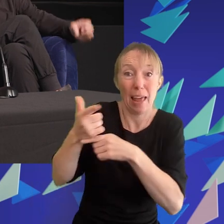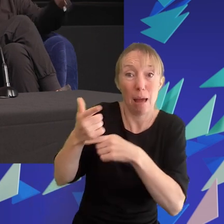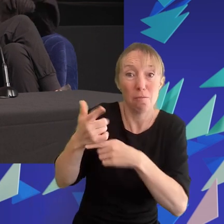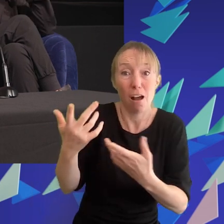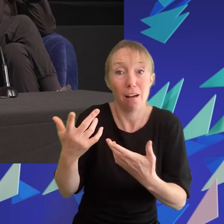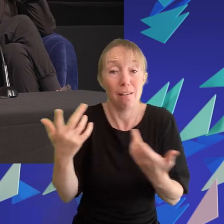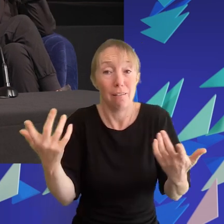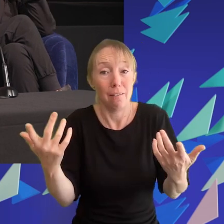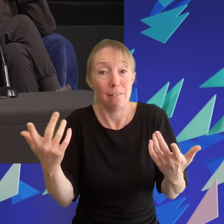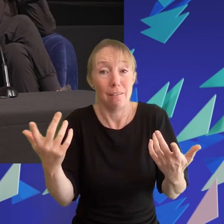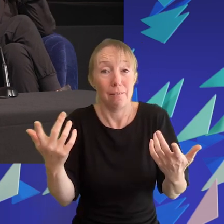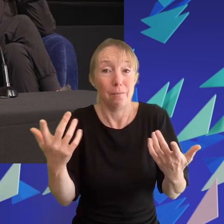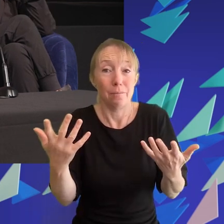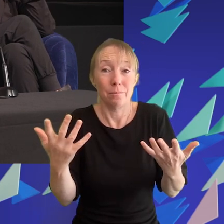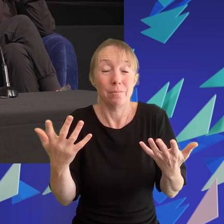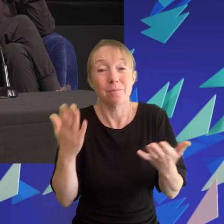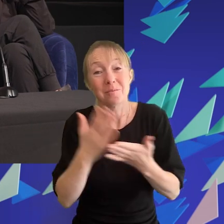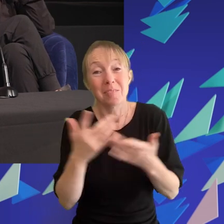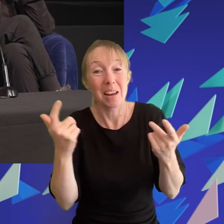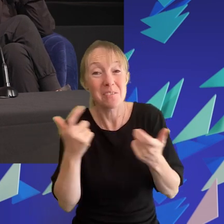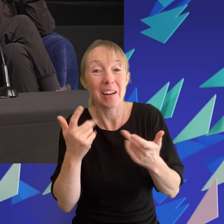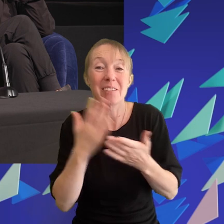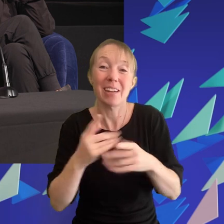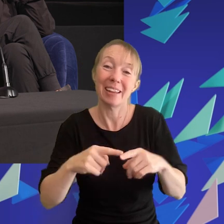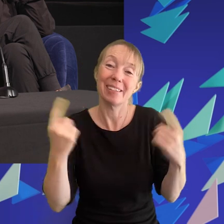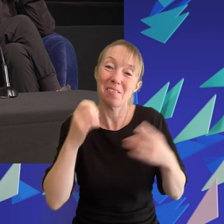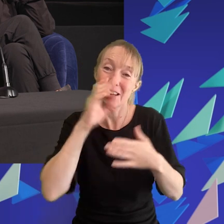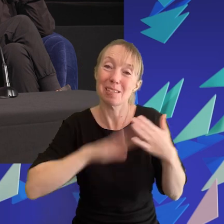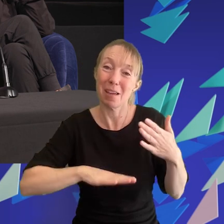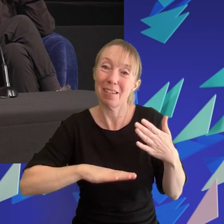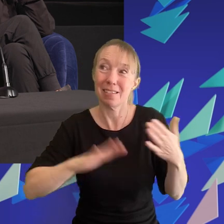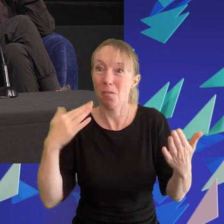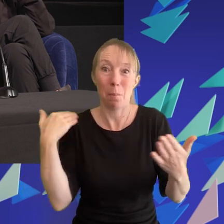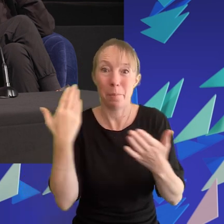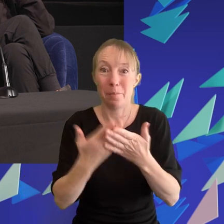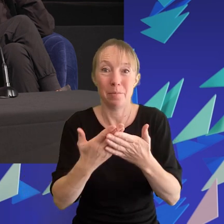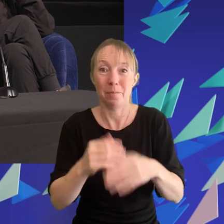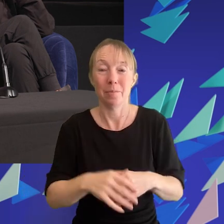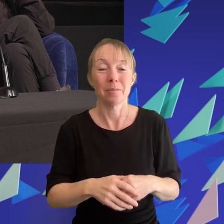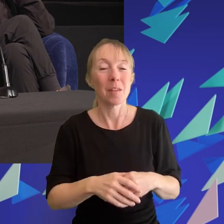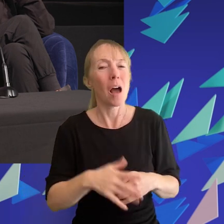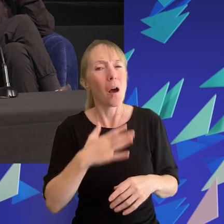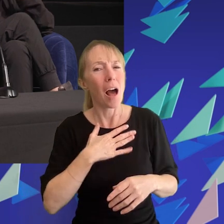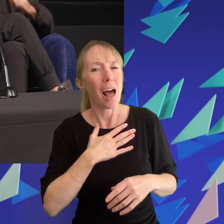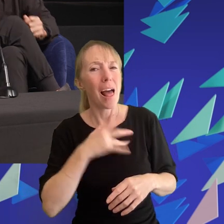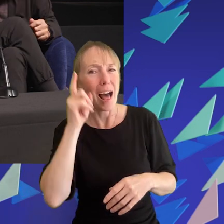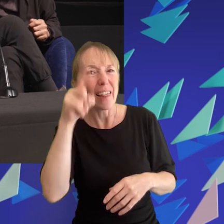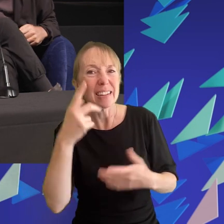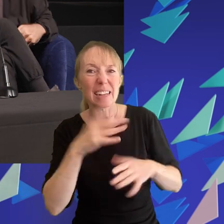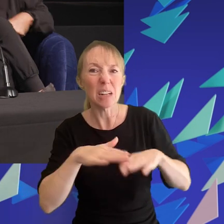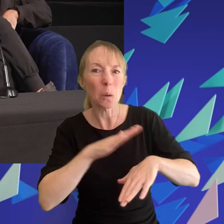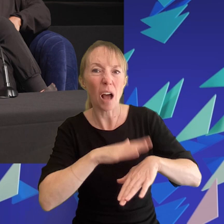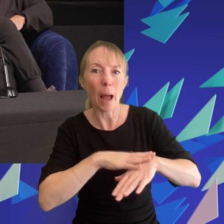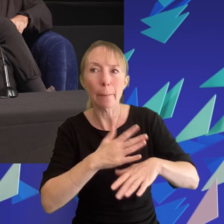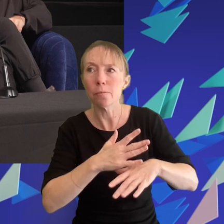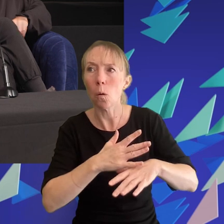So it was a very funny, very different experience from everything that I have done, you know. I like this idea that you had no time for any